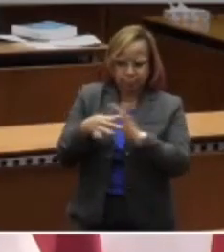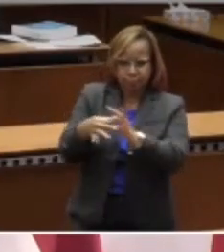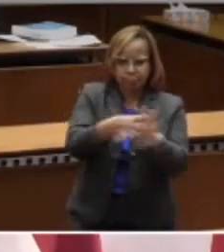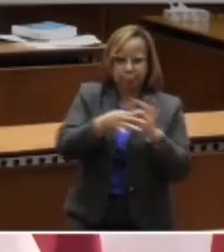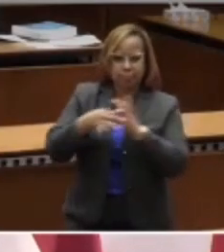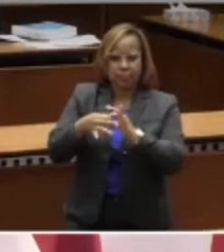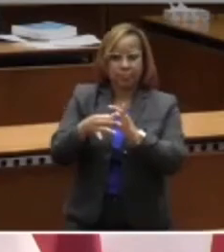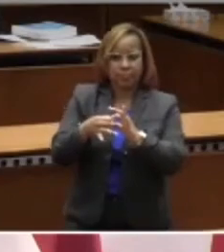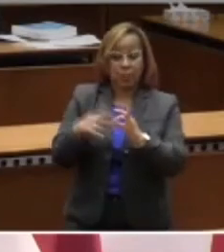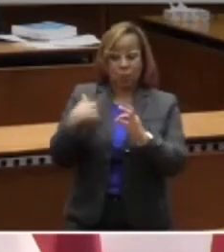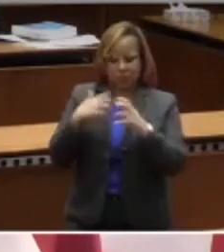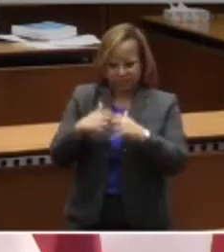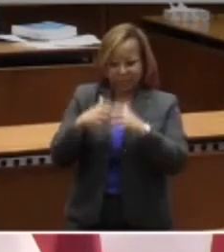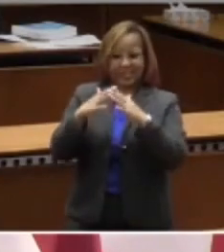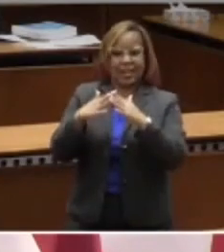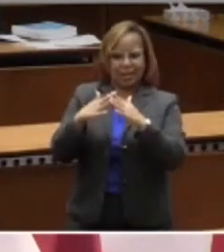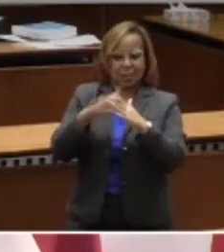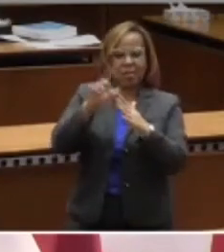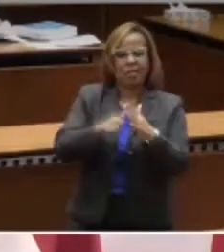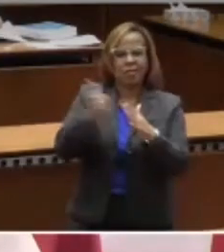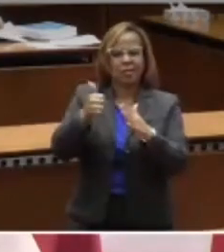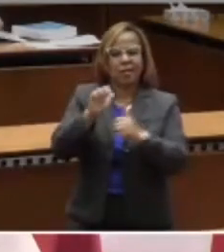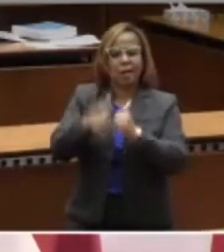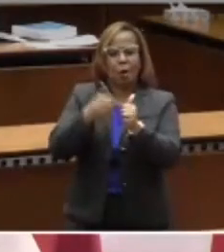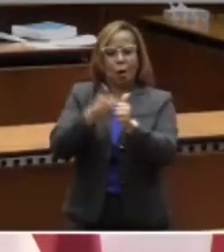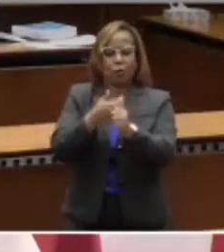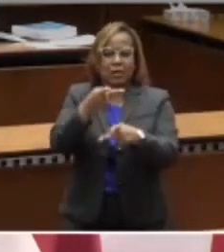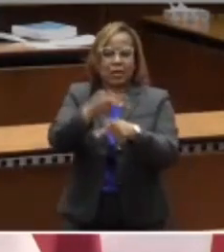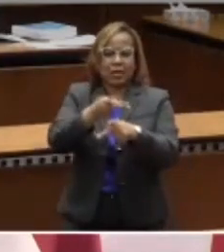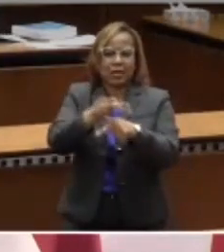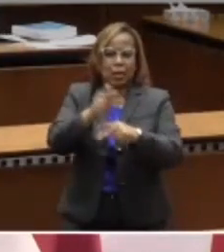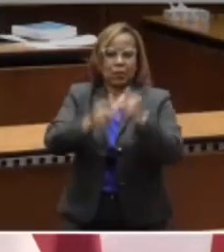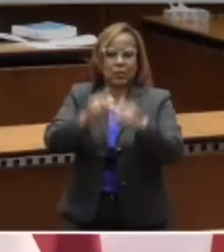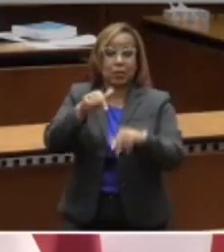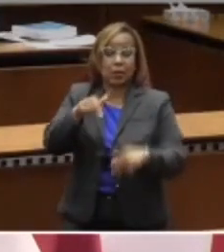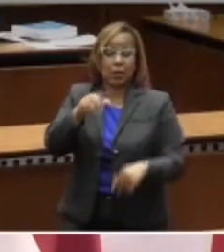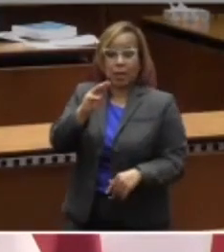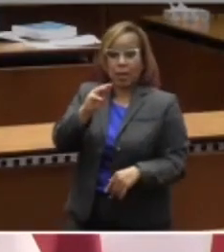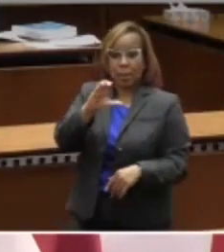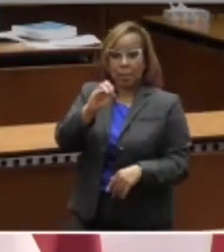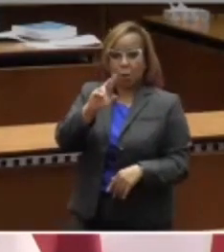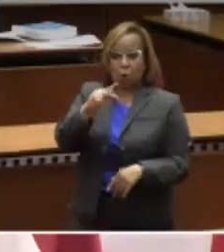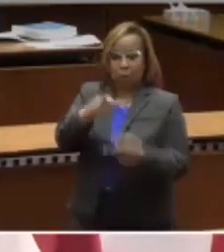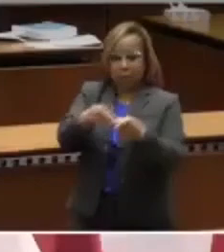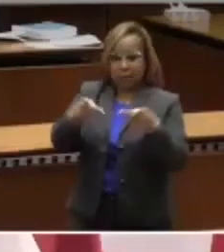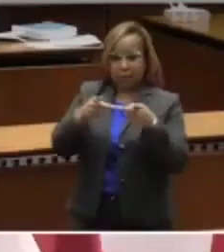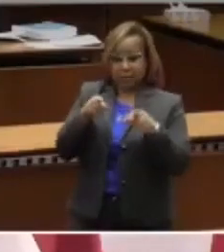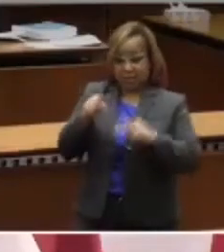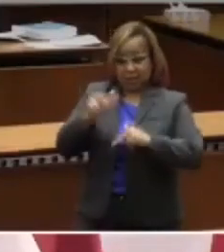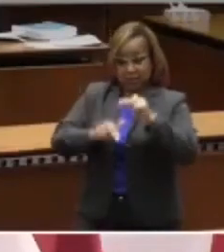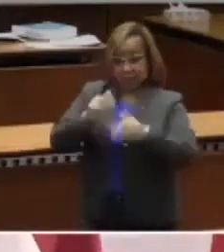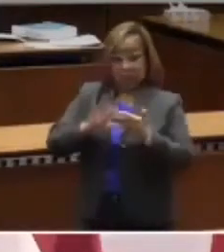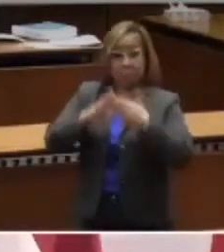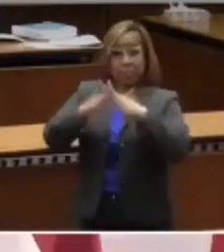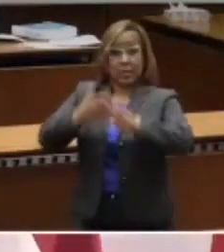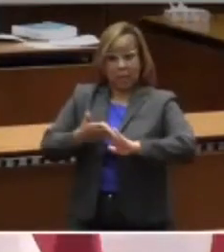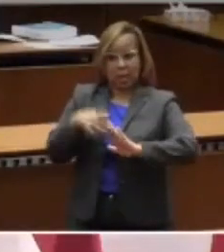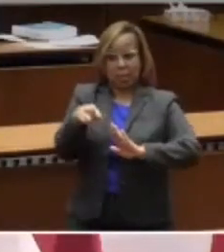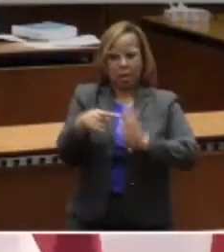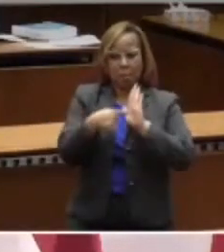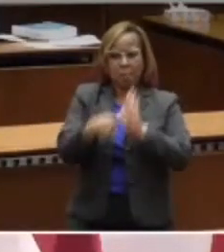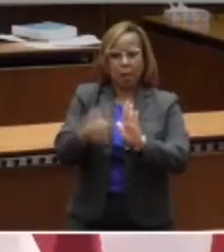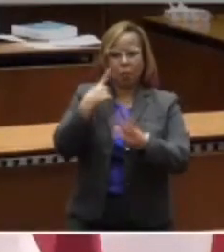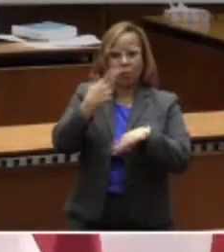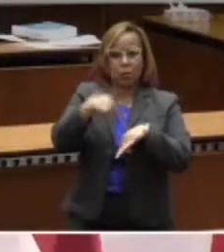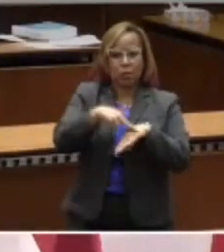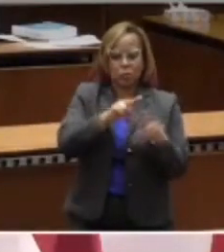resulted in standing up an alternate care facility at McCormick Place, a facility that became a model for